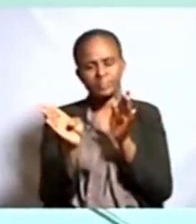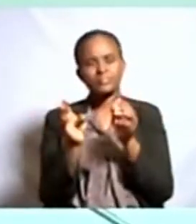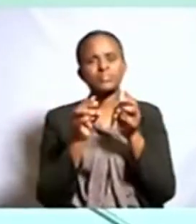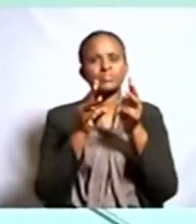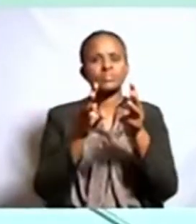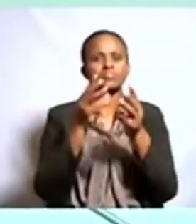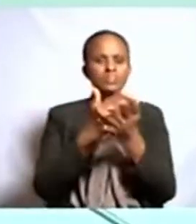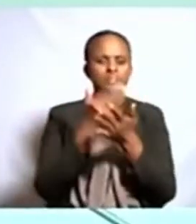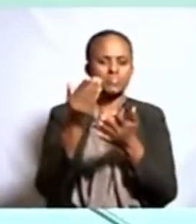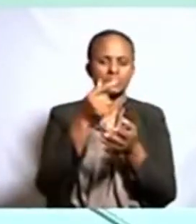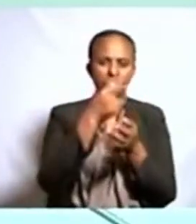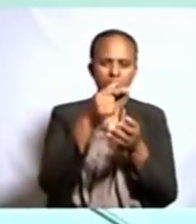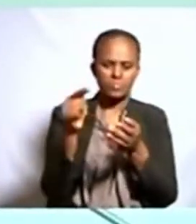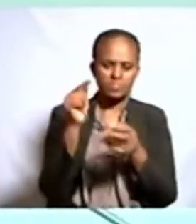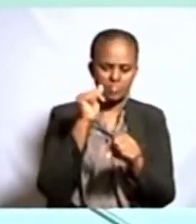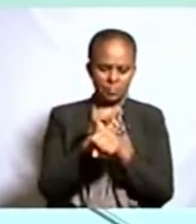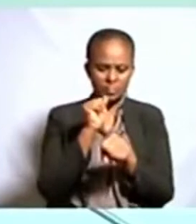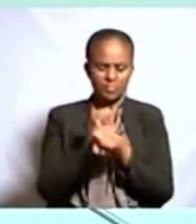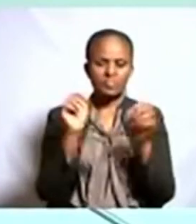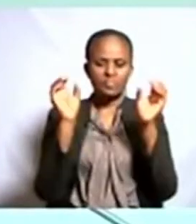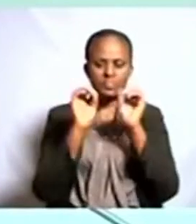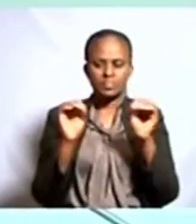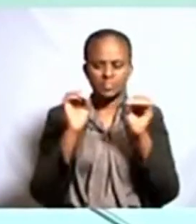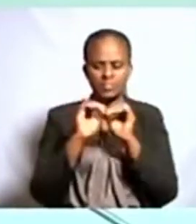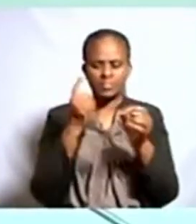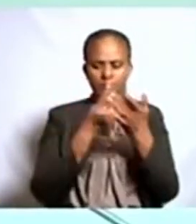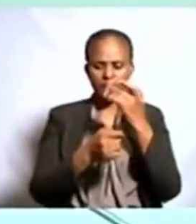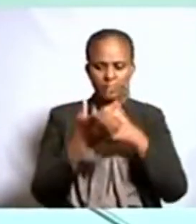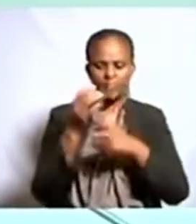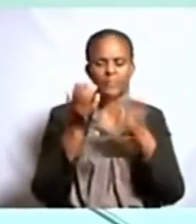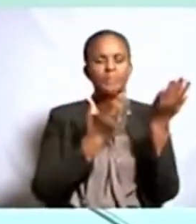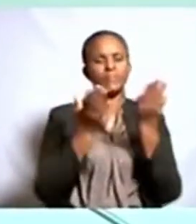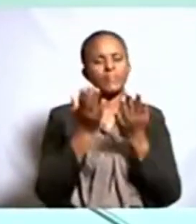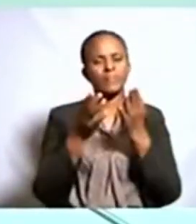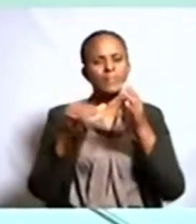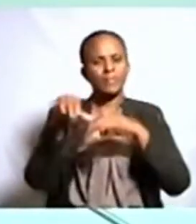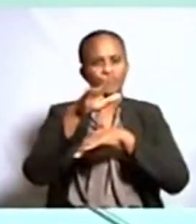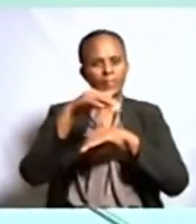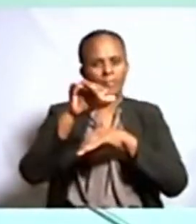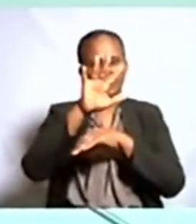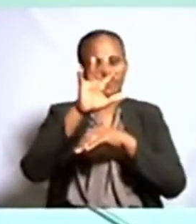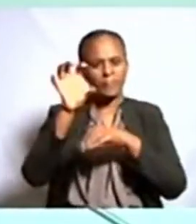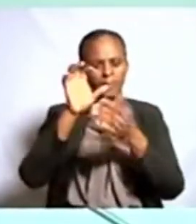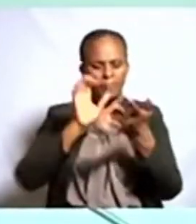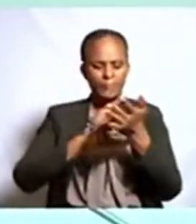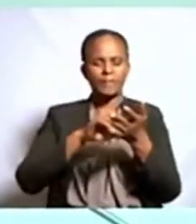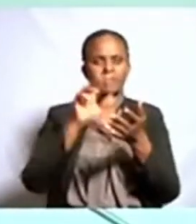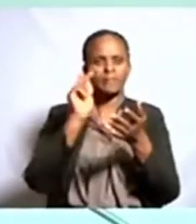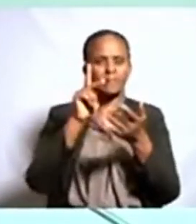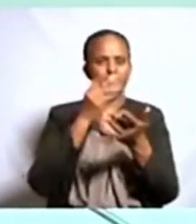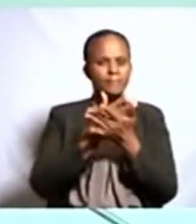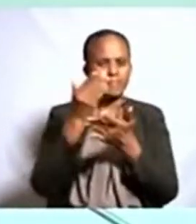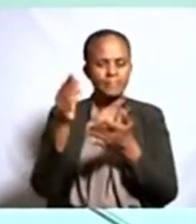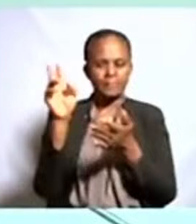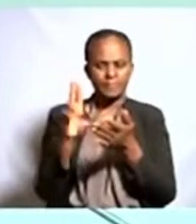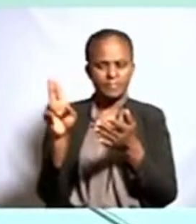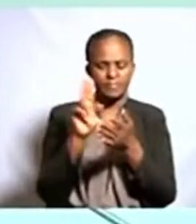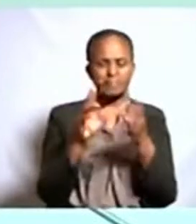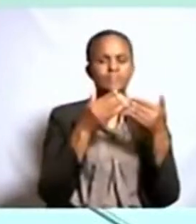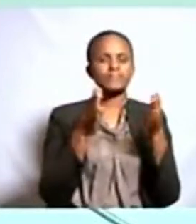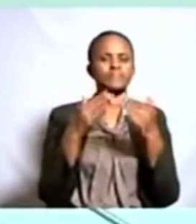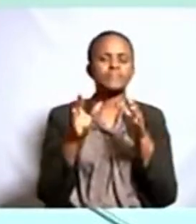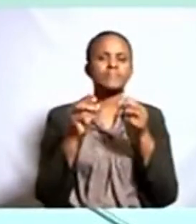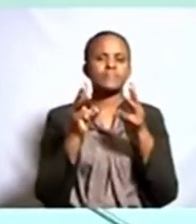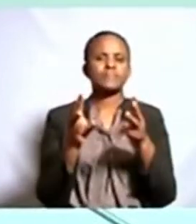all goods, works, and non-consulting services above 500,000 kwacha must be procured using open bidding